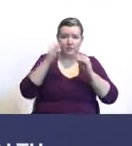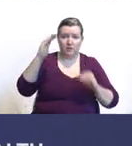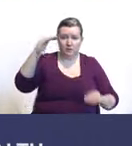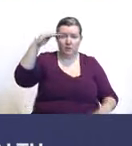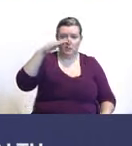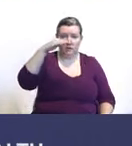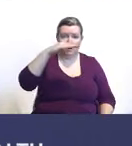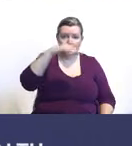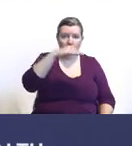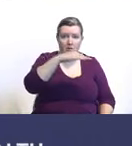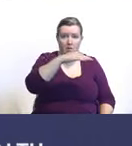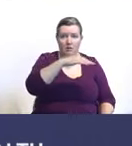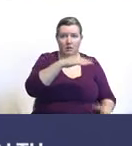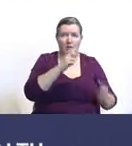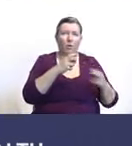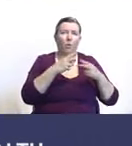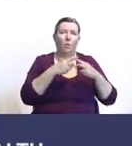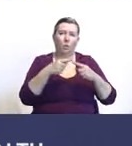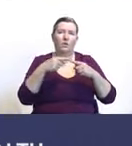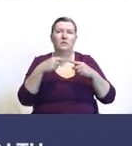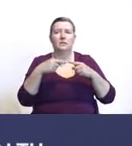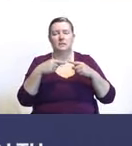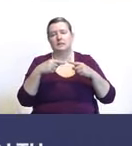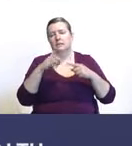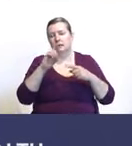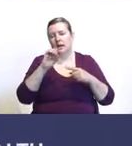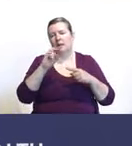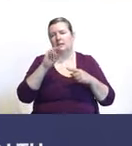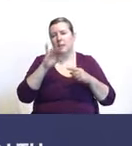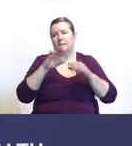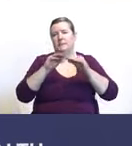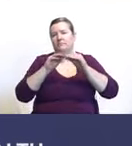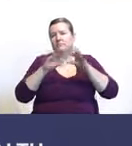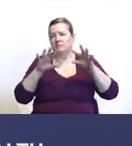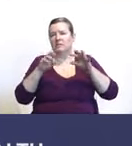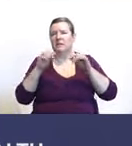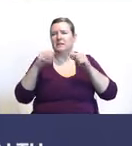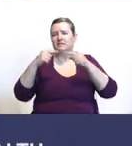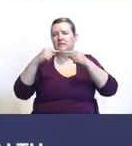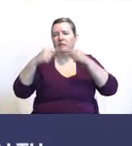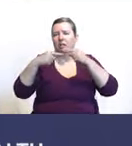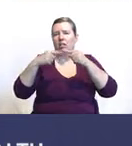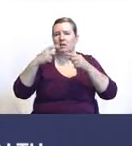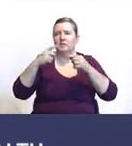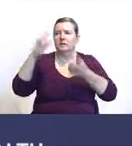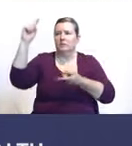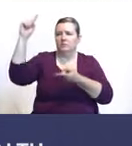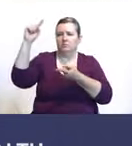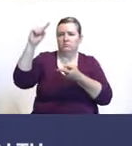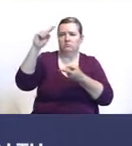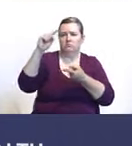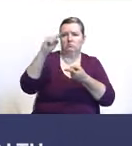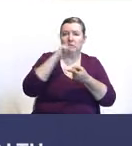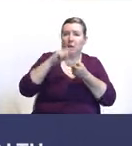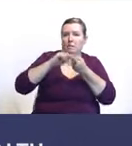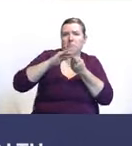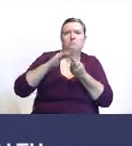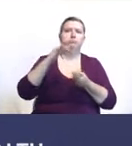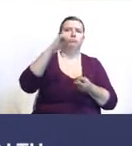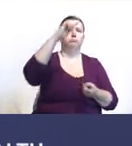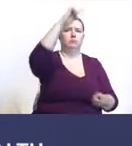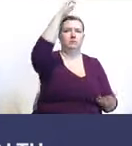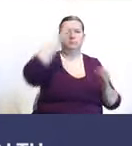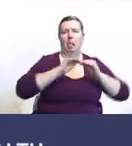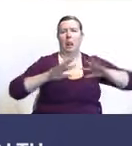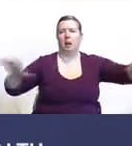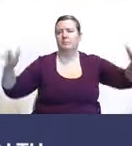sort of endemic reality as opposed to the pandemic reality. No, I love the March 7th question, and I mean that